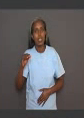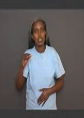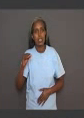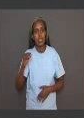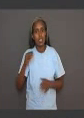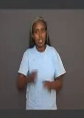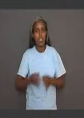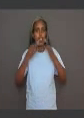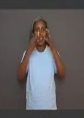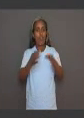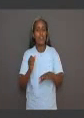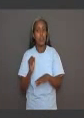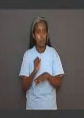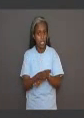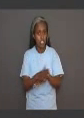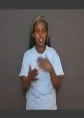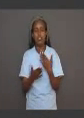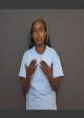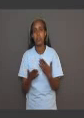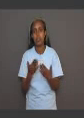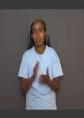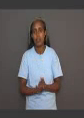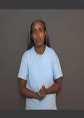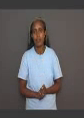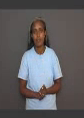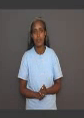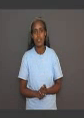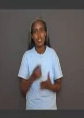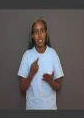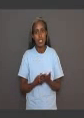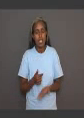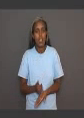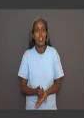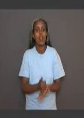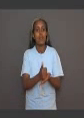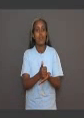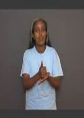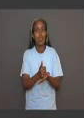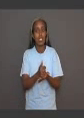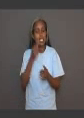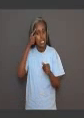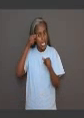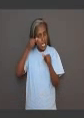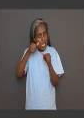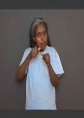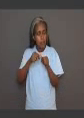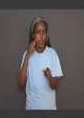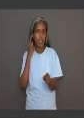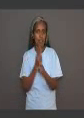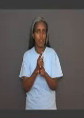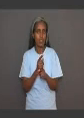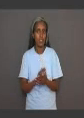convey messages easily. They are helpful for remembering